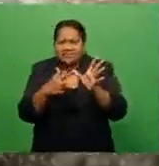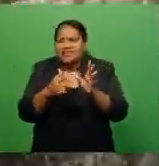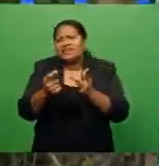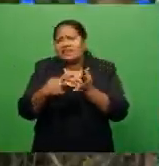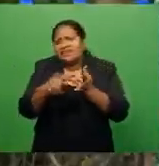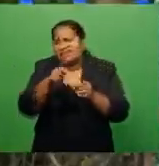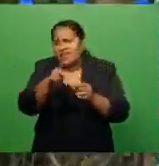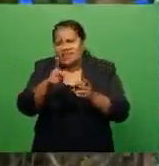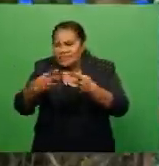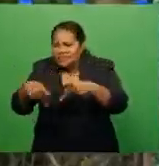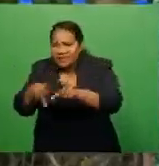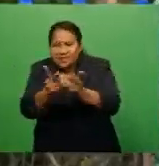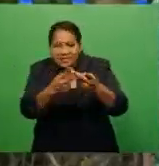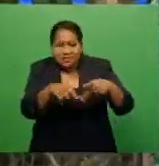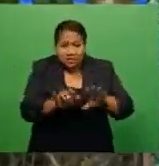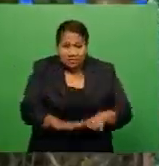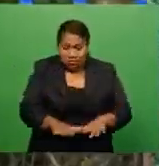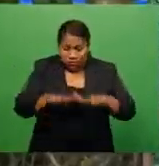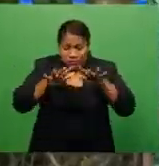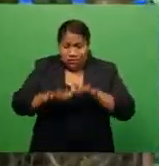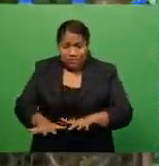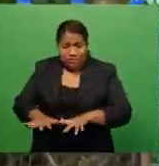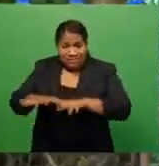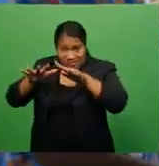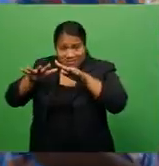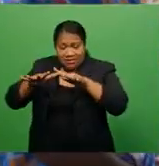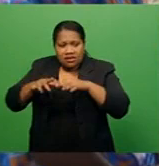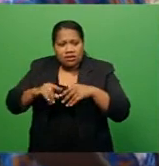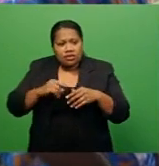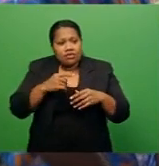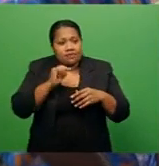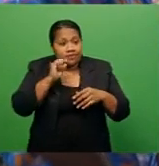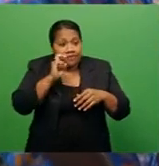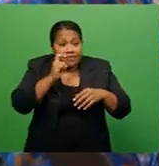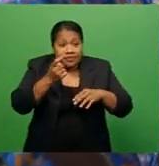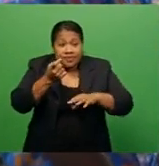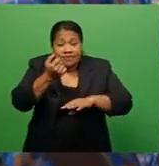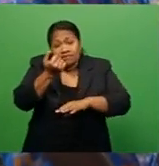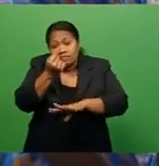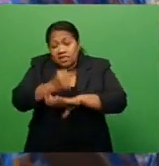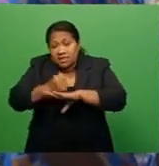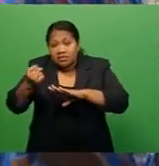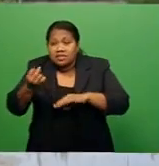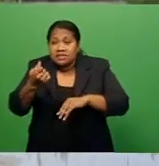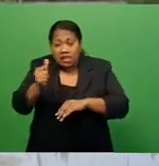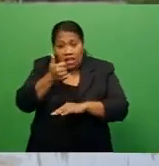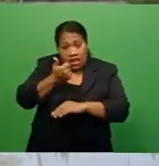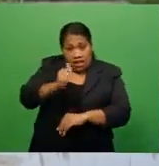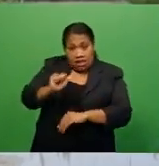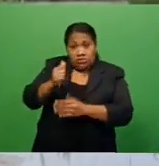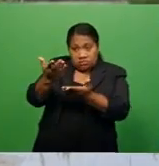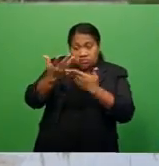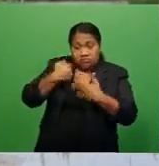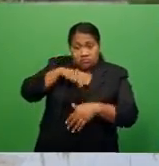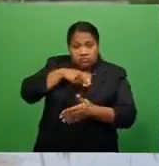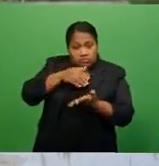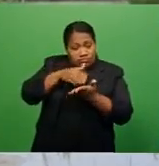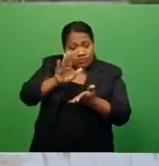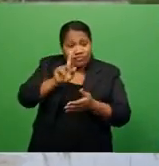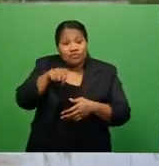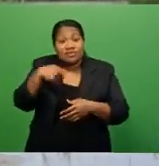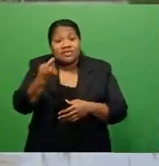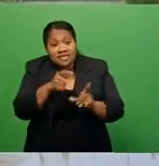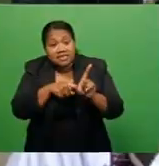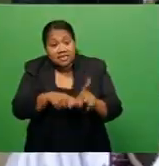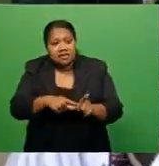flooding. And we will help because if the government is still allowed to giving us approval next year to dredge again